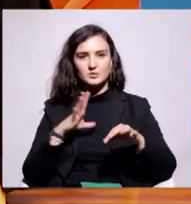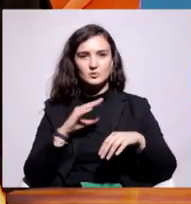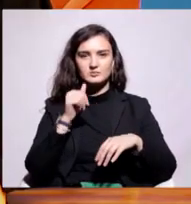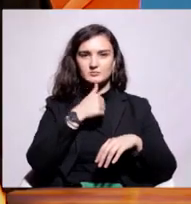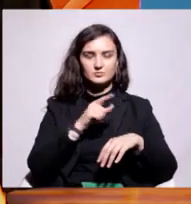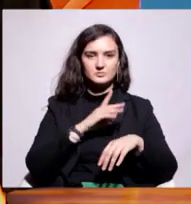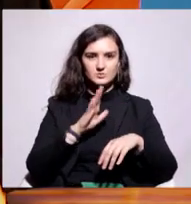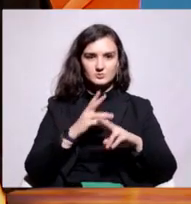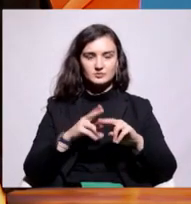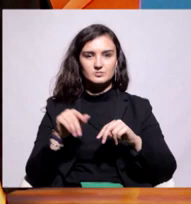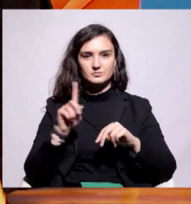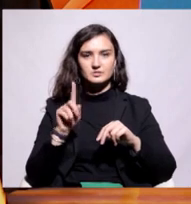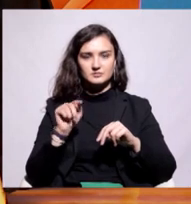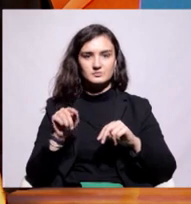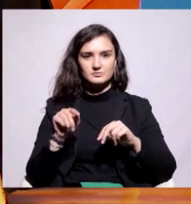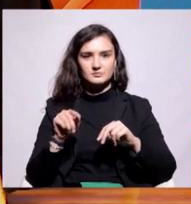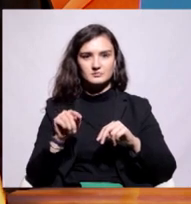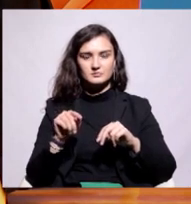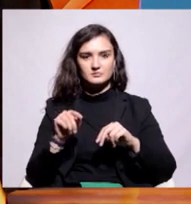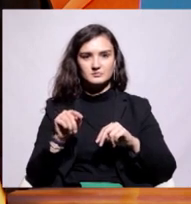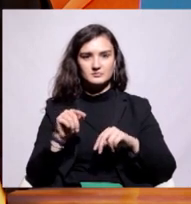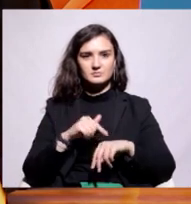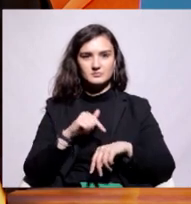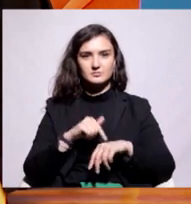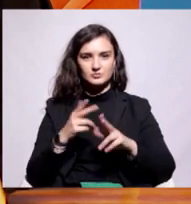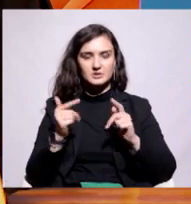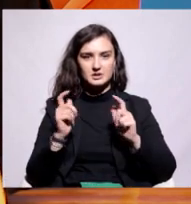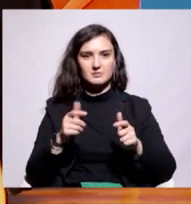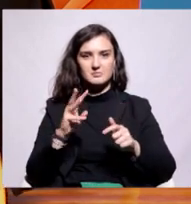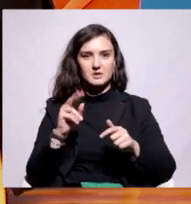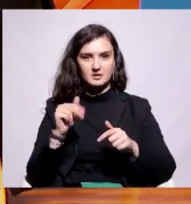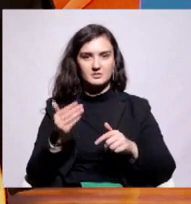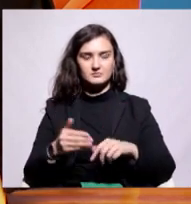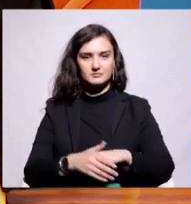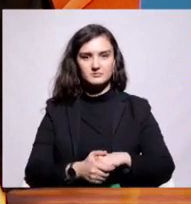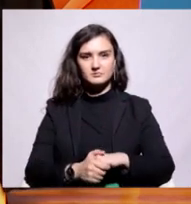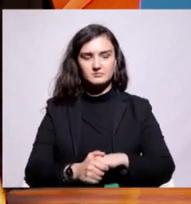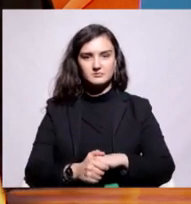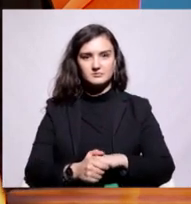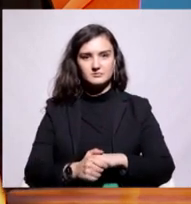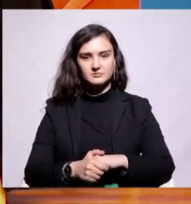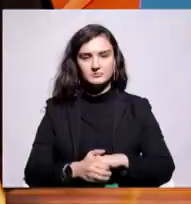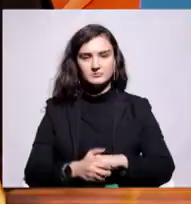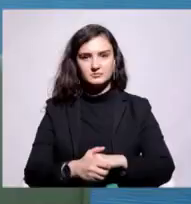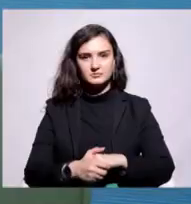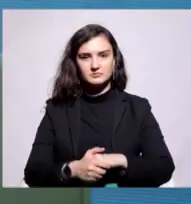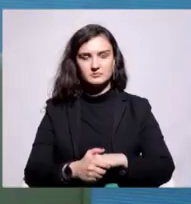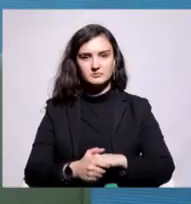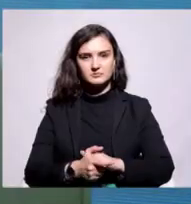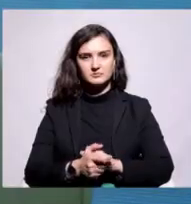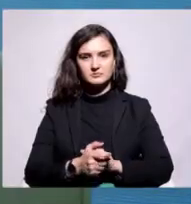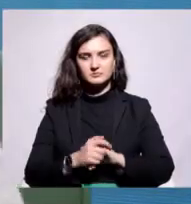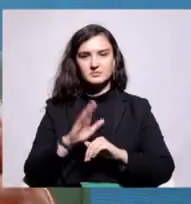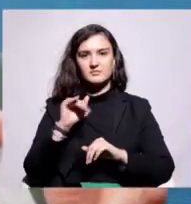lazy, which doesn't really make him the most sympathetic character. You'll have to agree, Ms. Maka. Yeah. However, I suppose